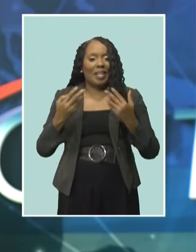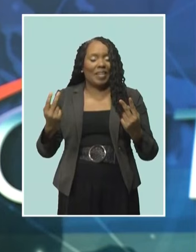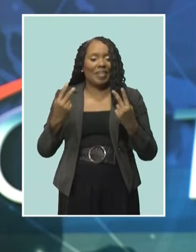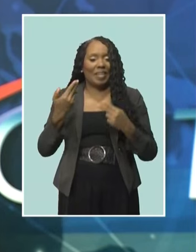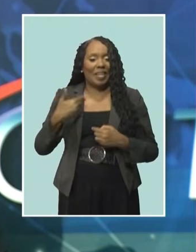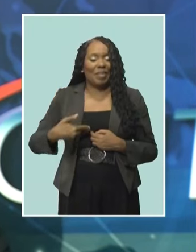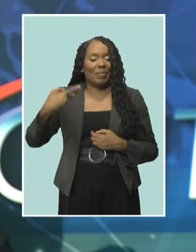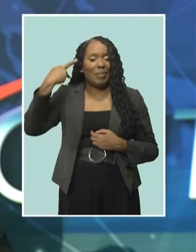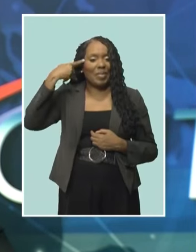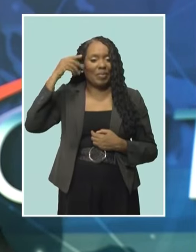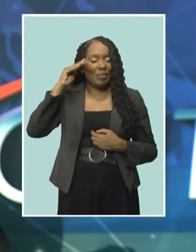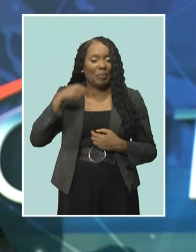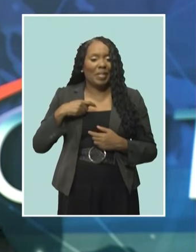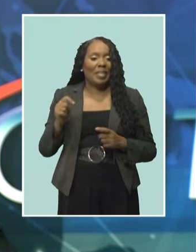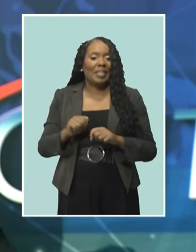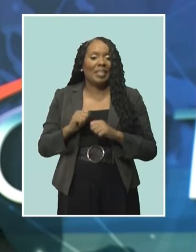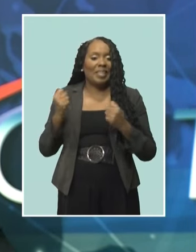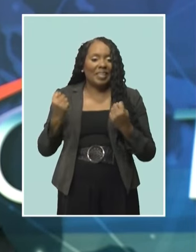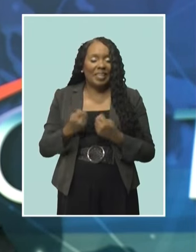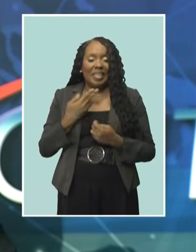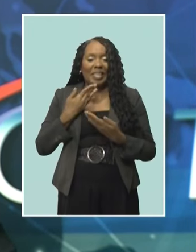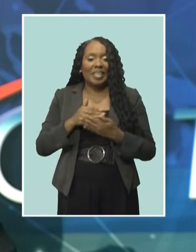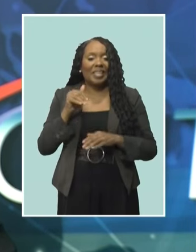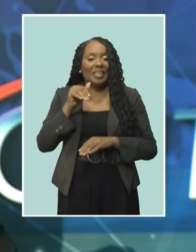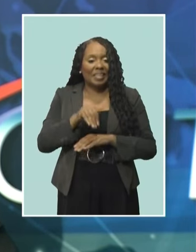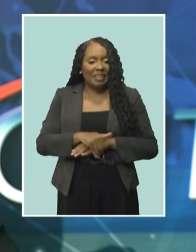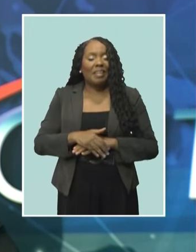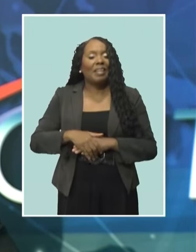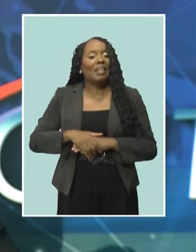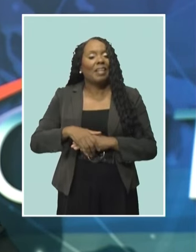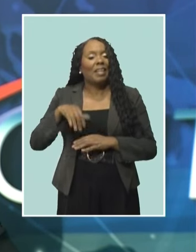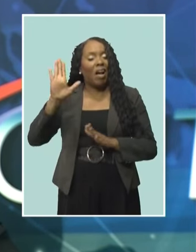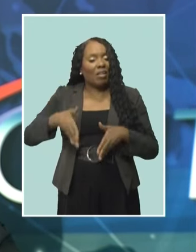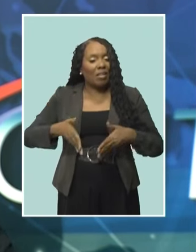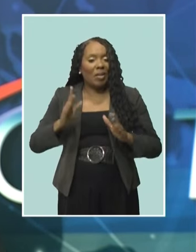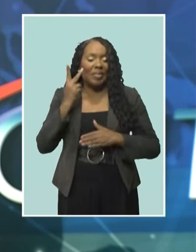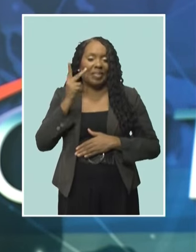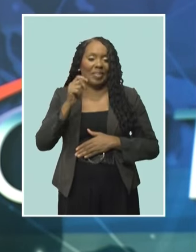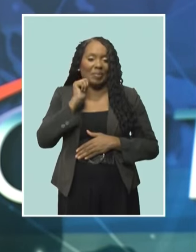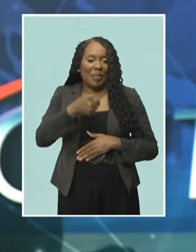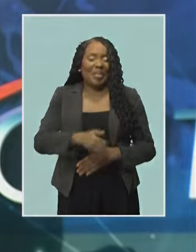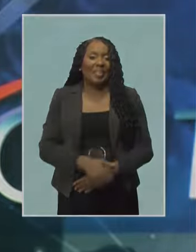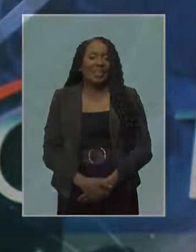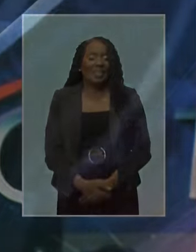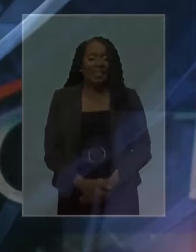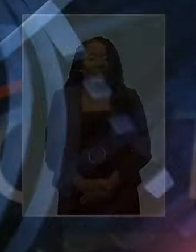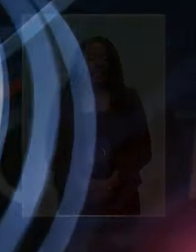us. I'm Pearson Bowen. For the crew, to all of you, good night. By God's will, we'll see you tomorrow.